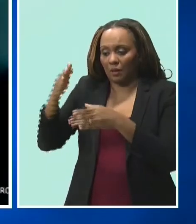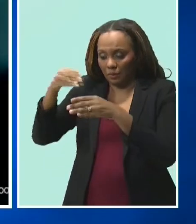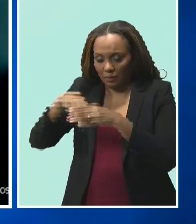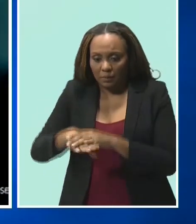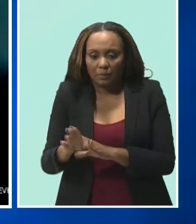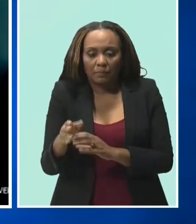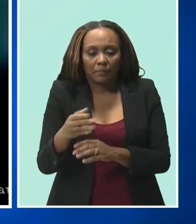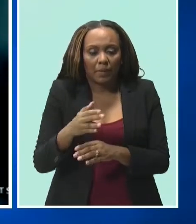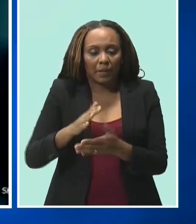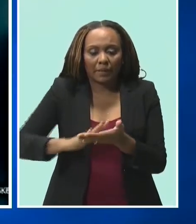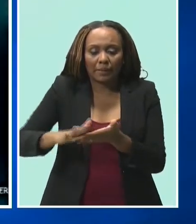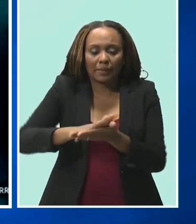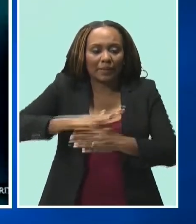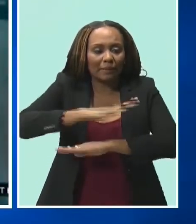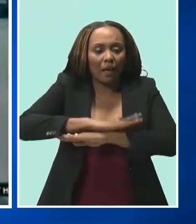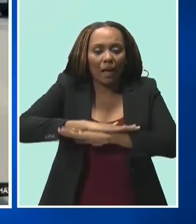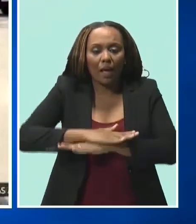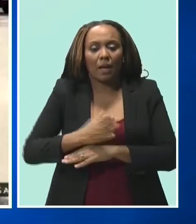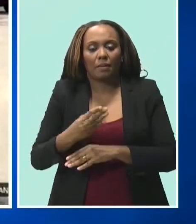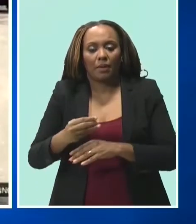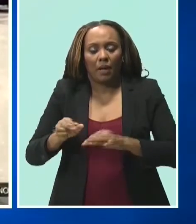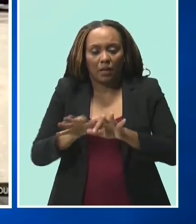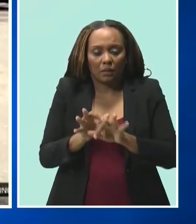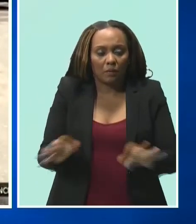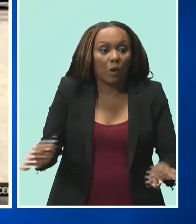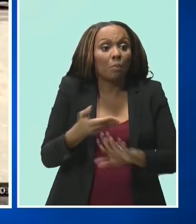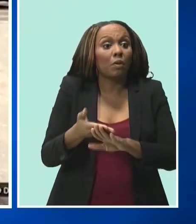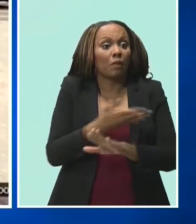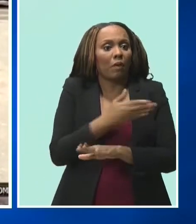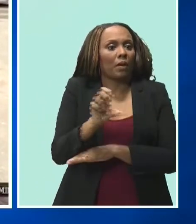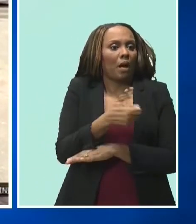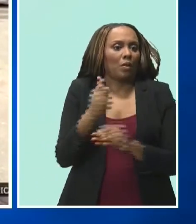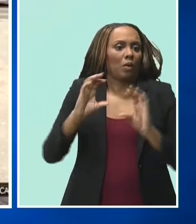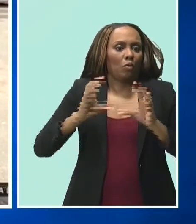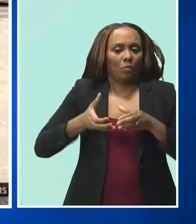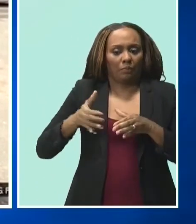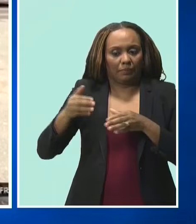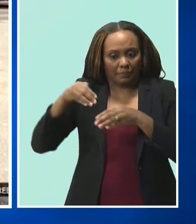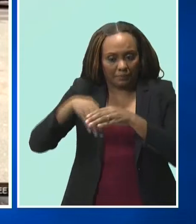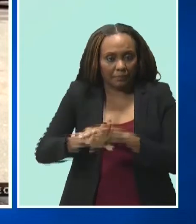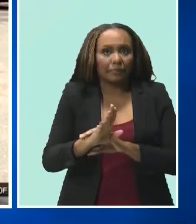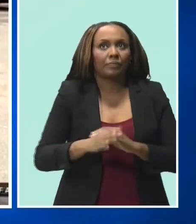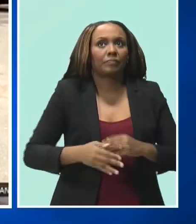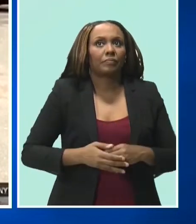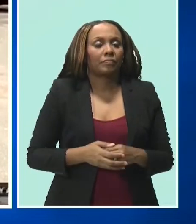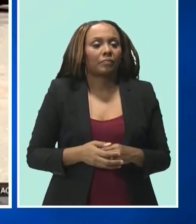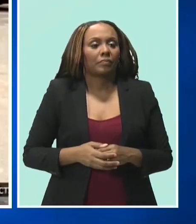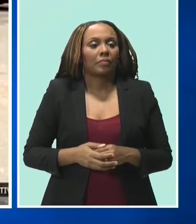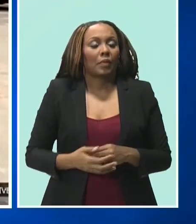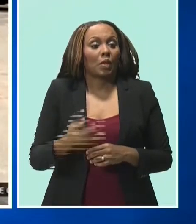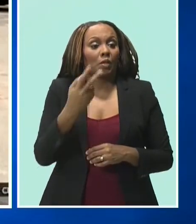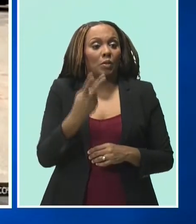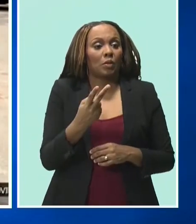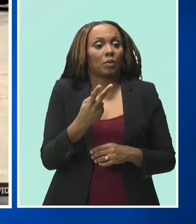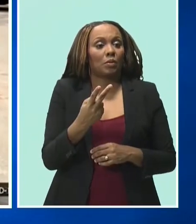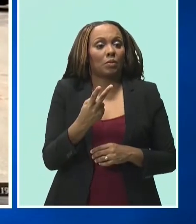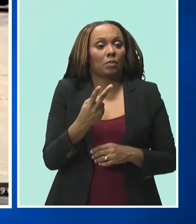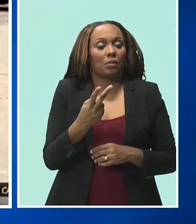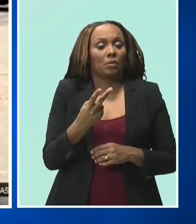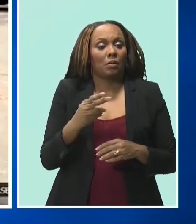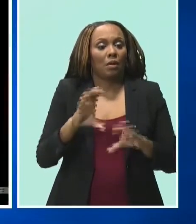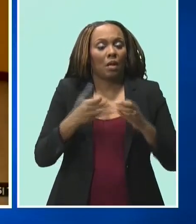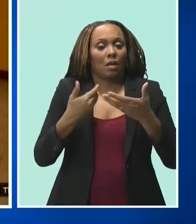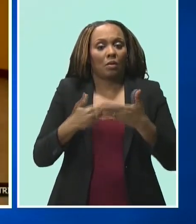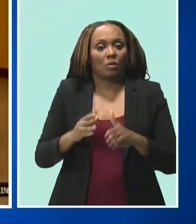floor before the next group enters. Green says 2 classrooms will be used for isolation and classrooms not in use will be